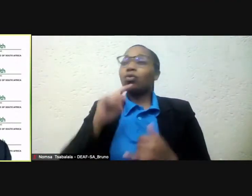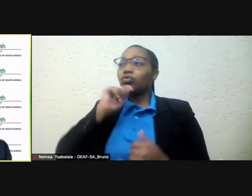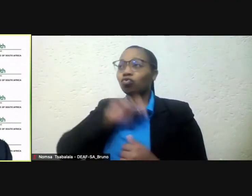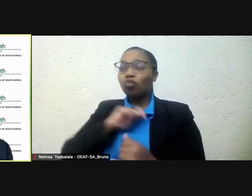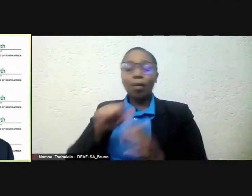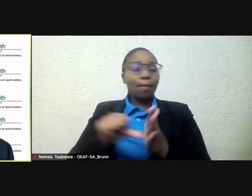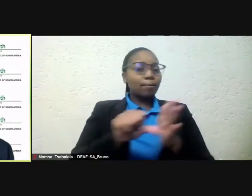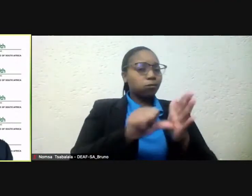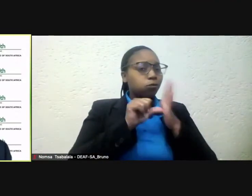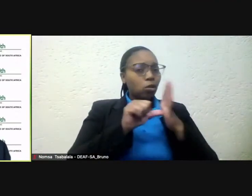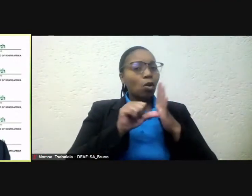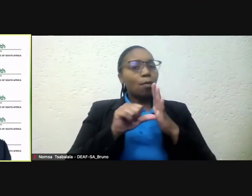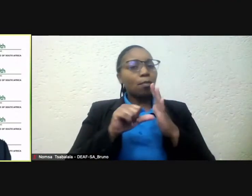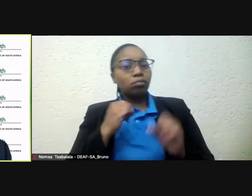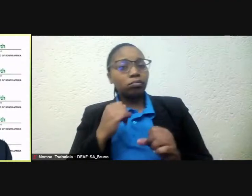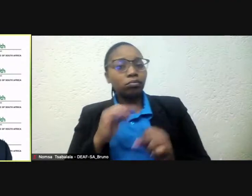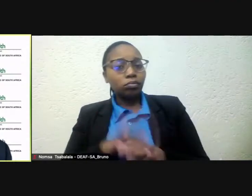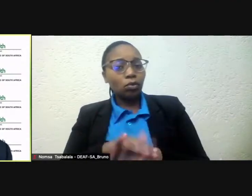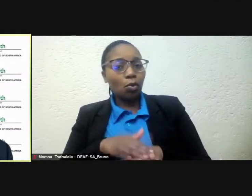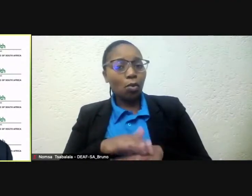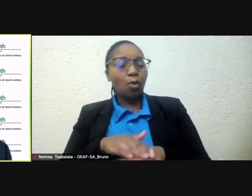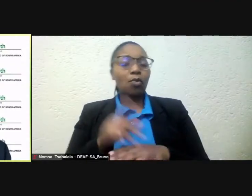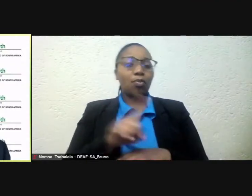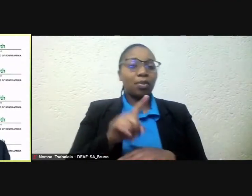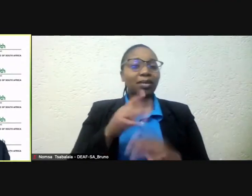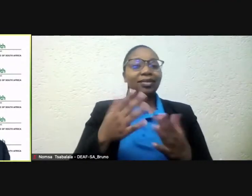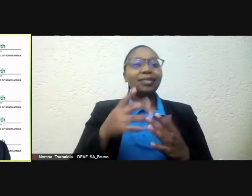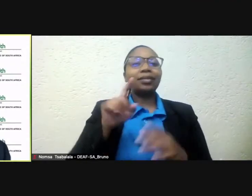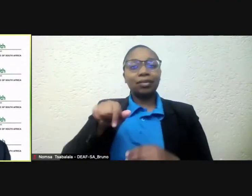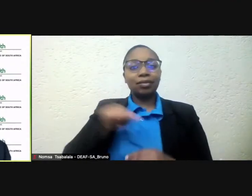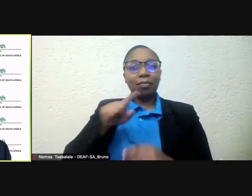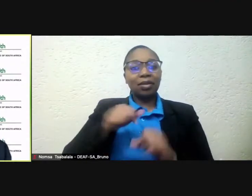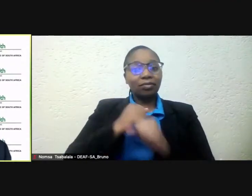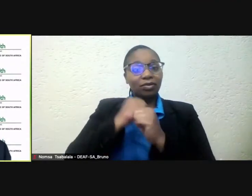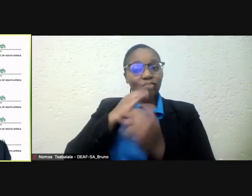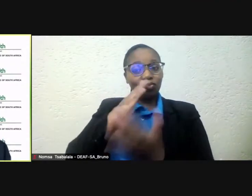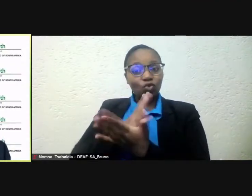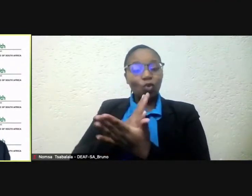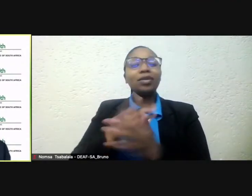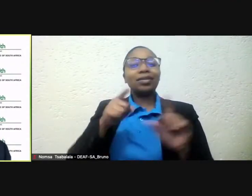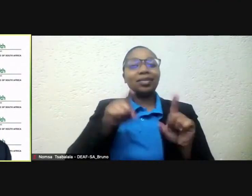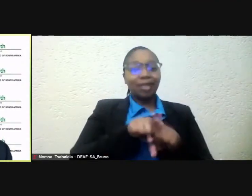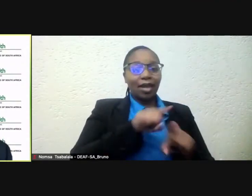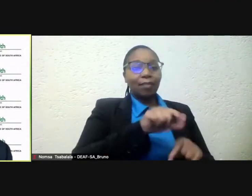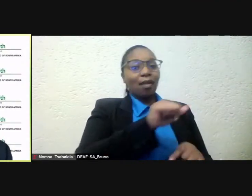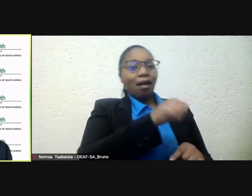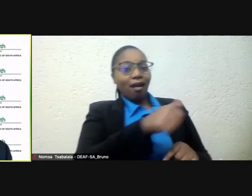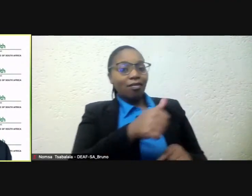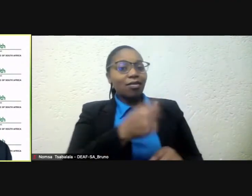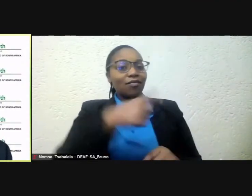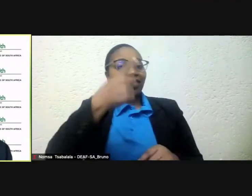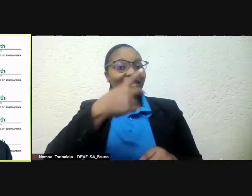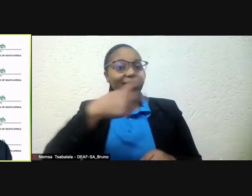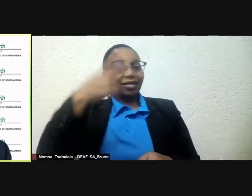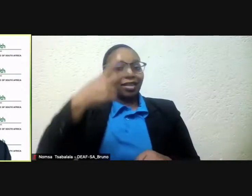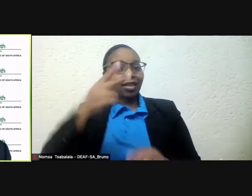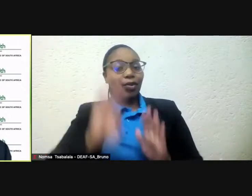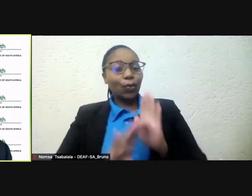other waves, especially the first and second wave, is that we have opportunity to be vaccinated,